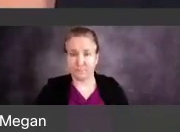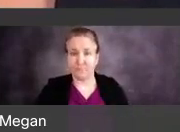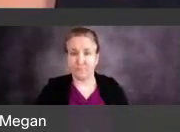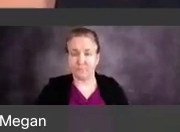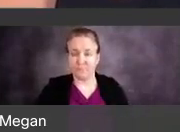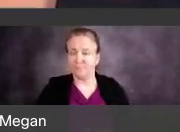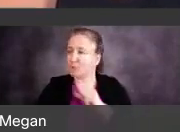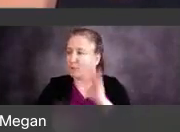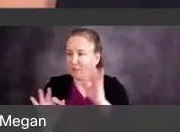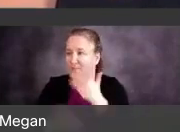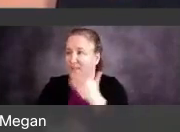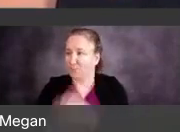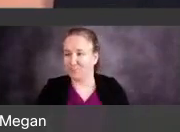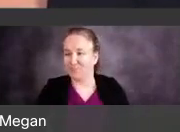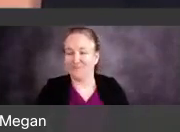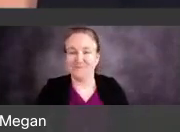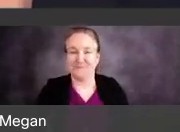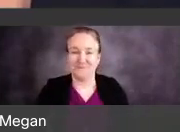Okay, great. Thank you.